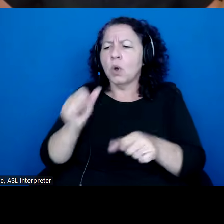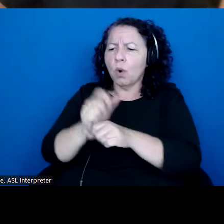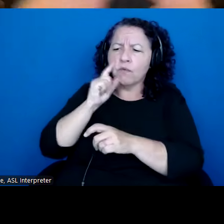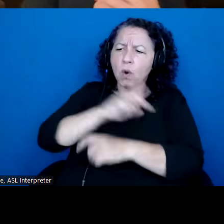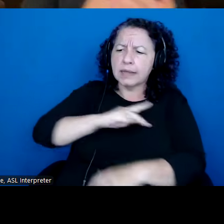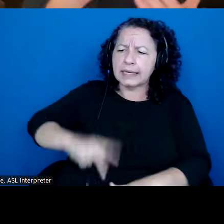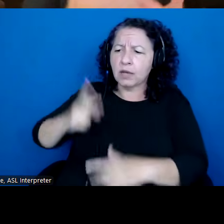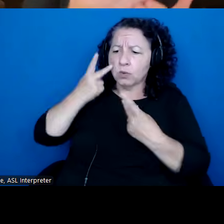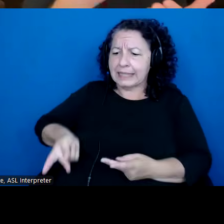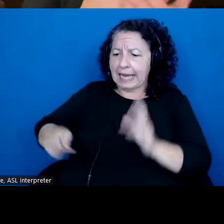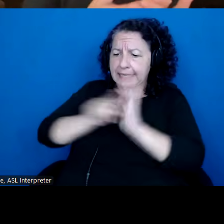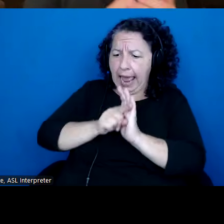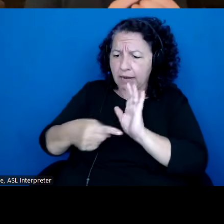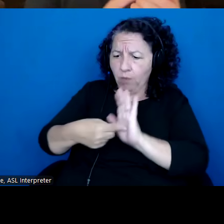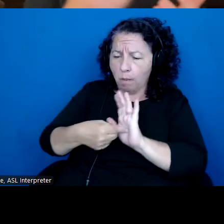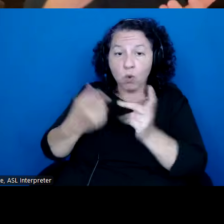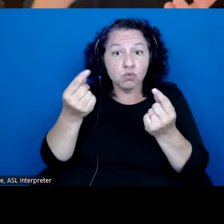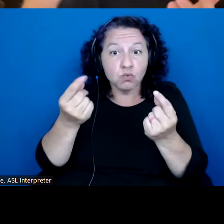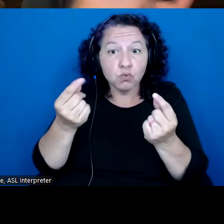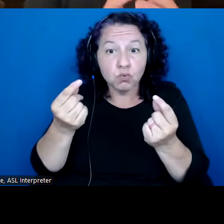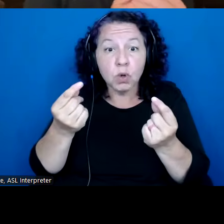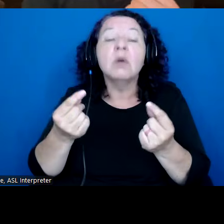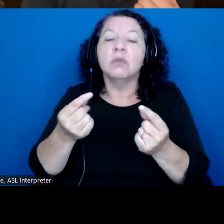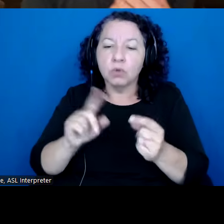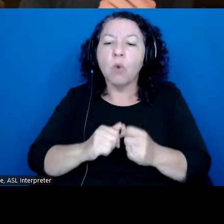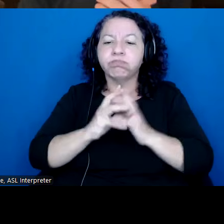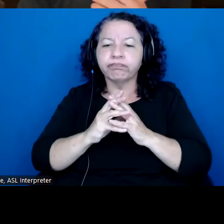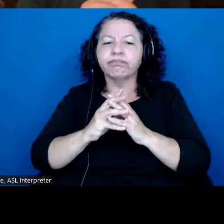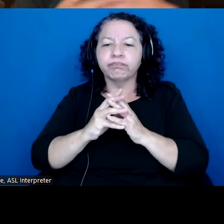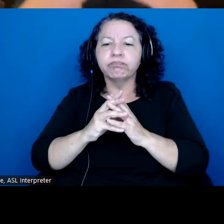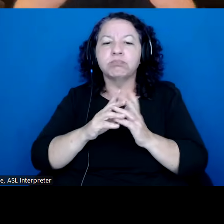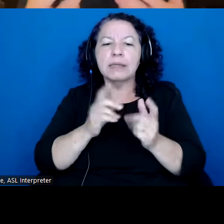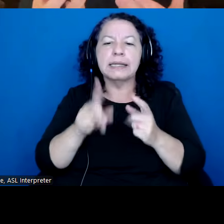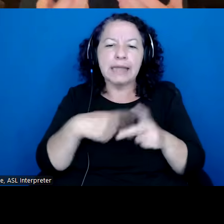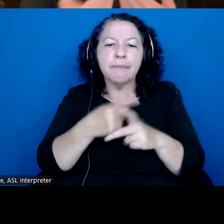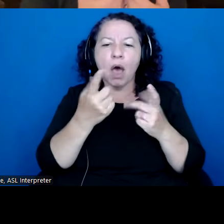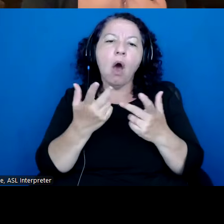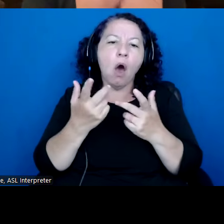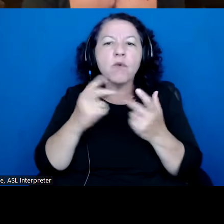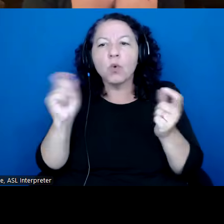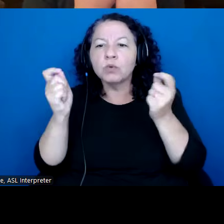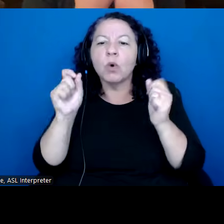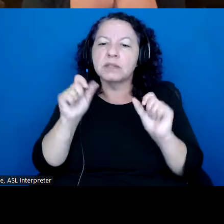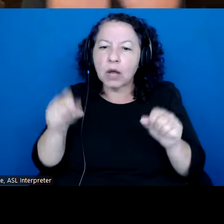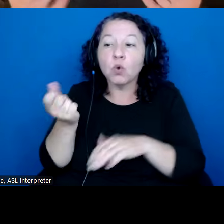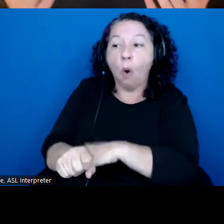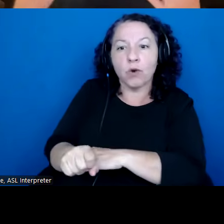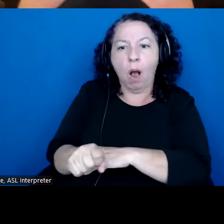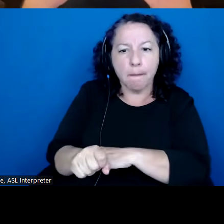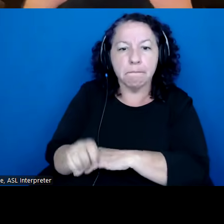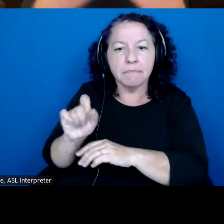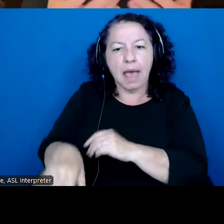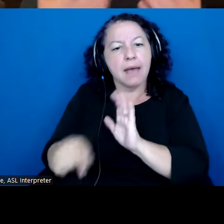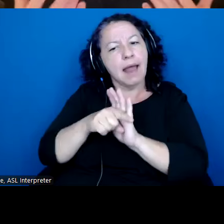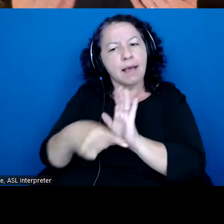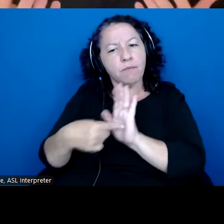What do you do? And there emerged a series of rituals for counteracting the effects of negative omens. So what we have here seems to be a way of counteracting